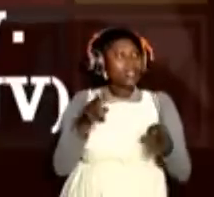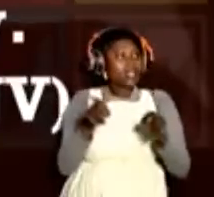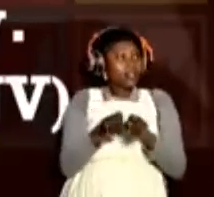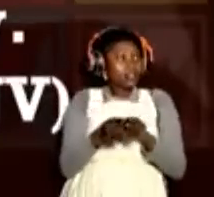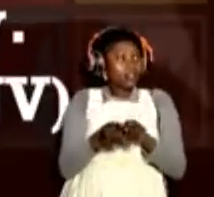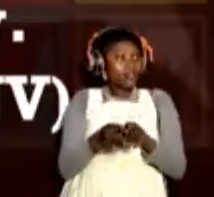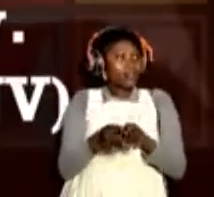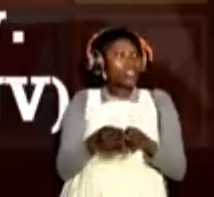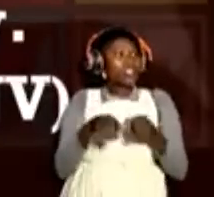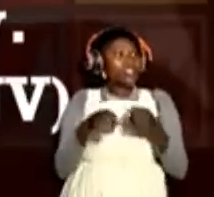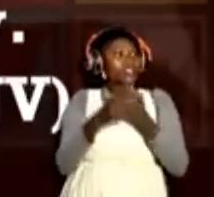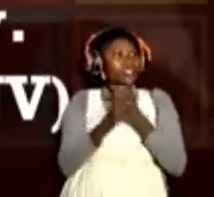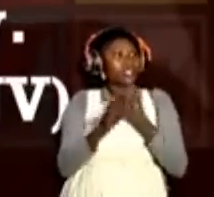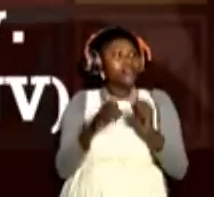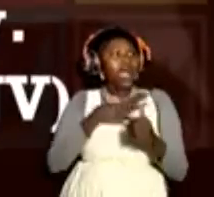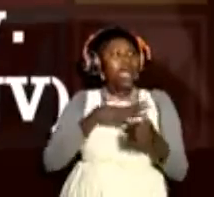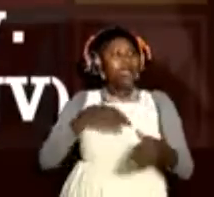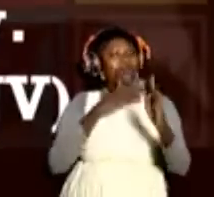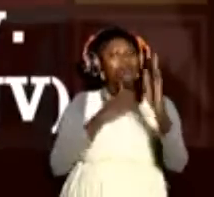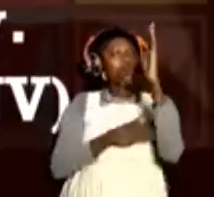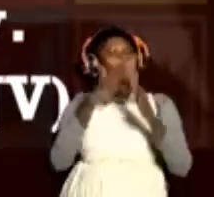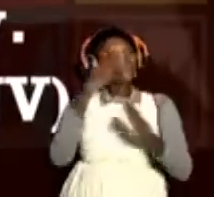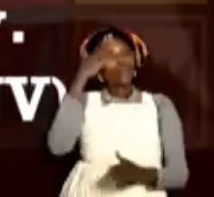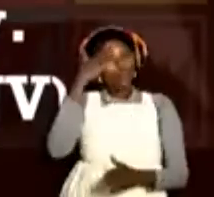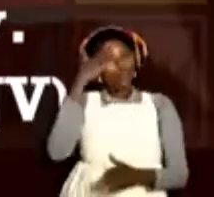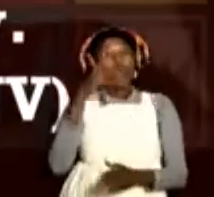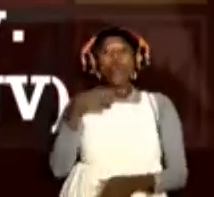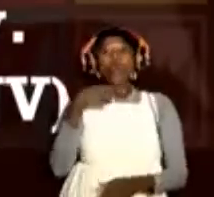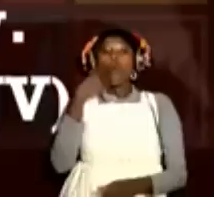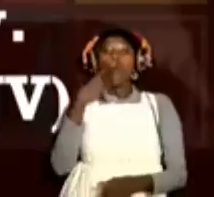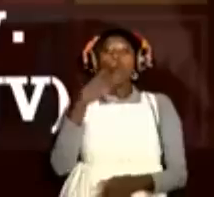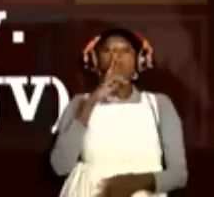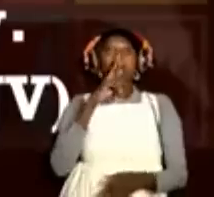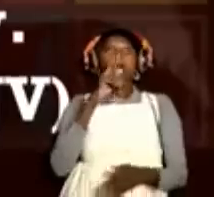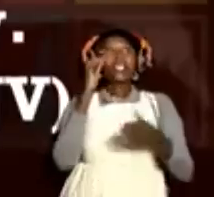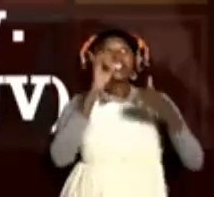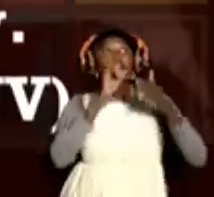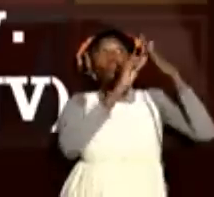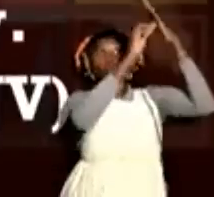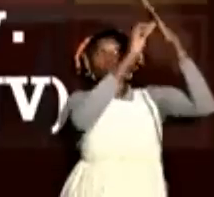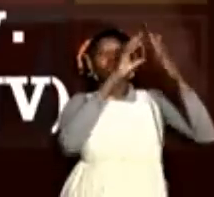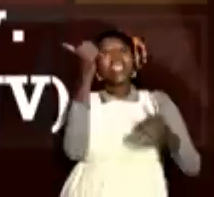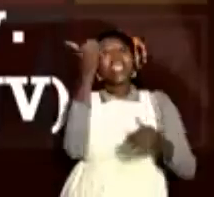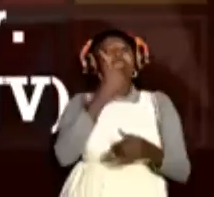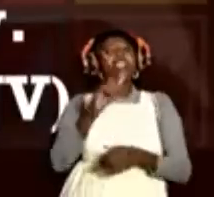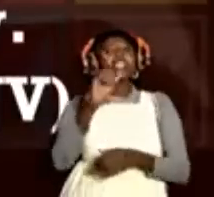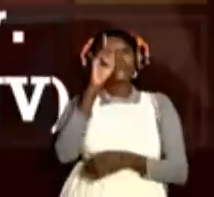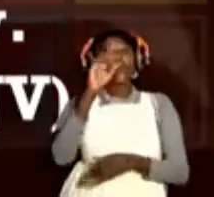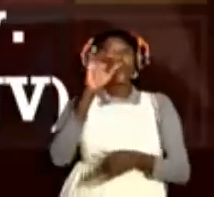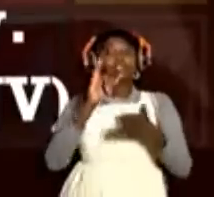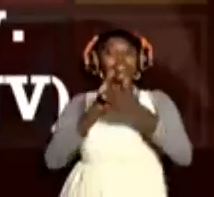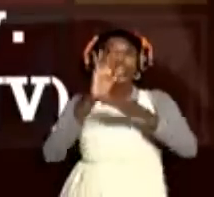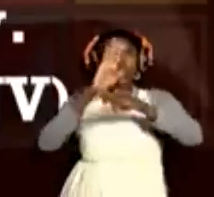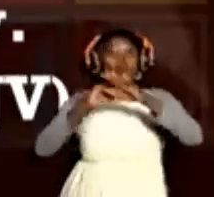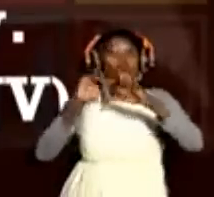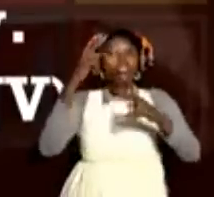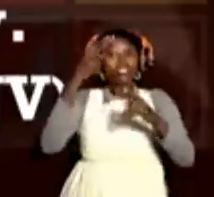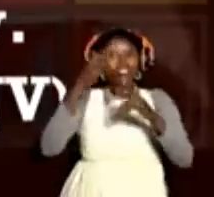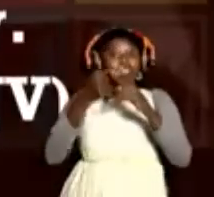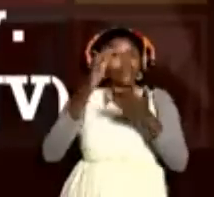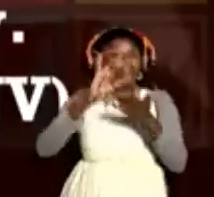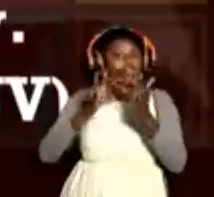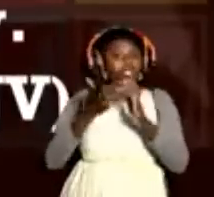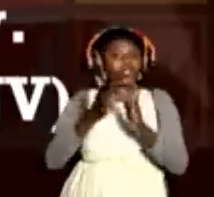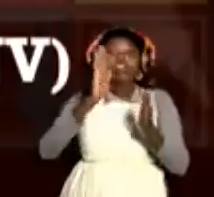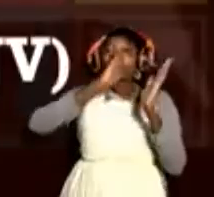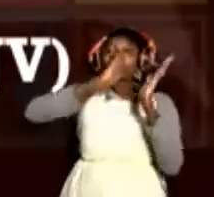knoweth them that are his, and let every man that names the name of Christ depart